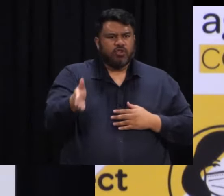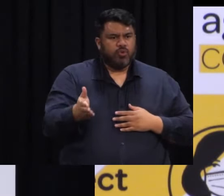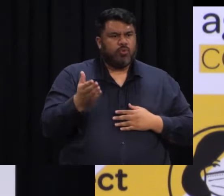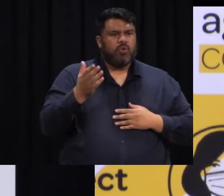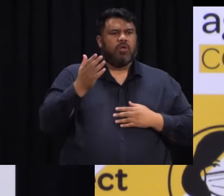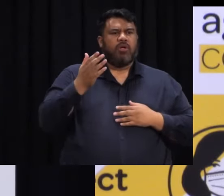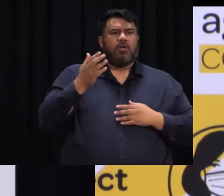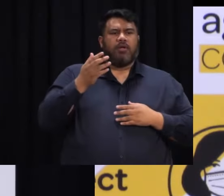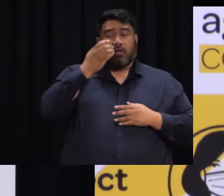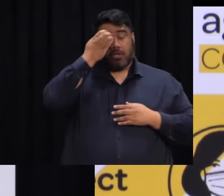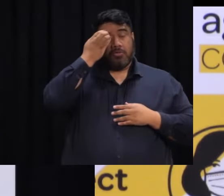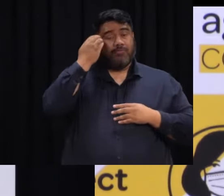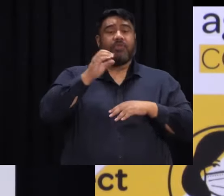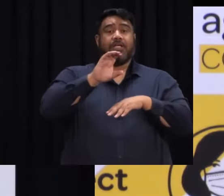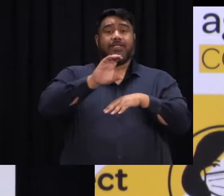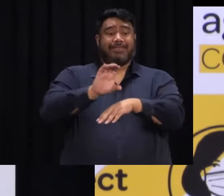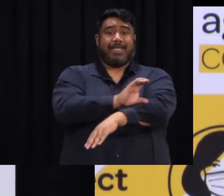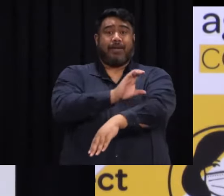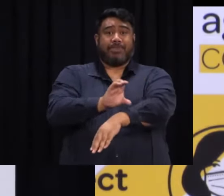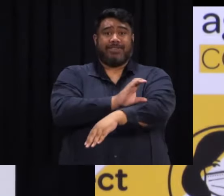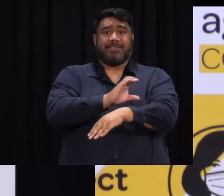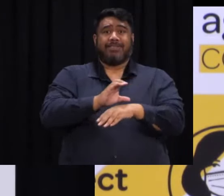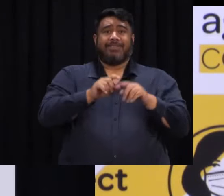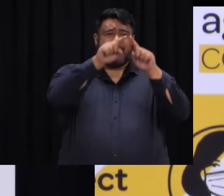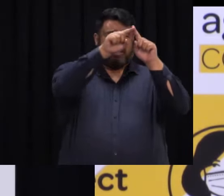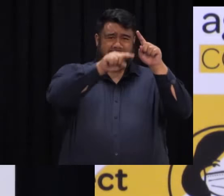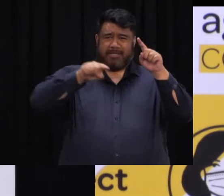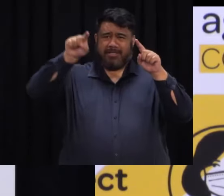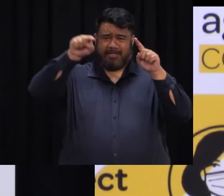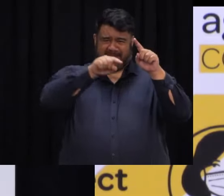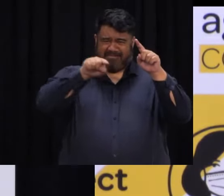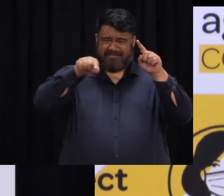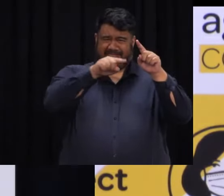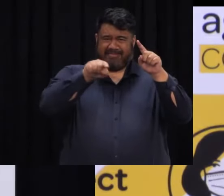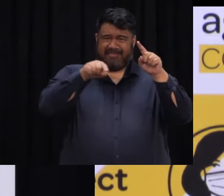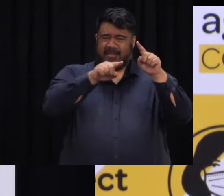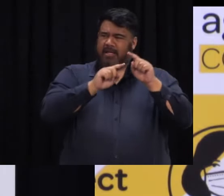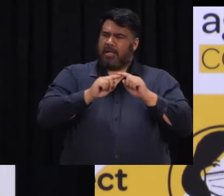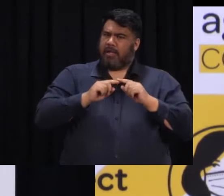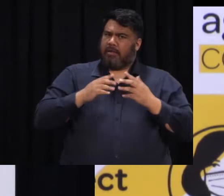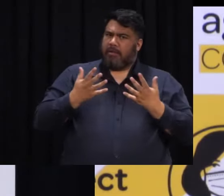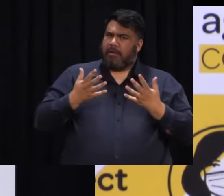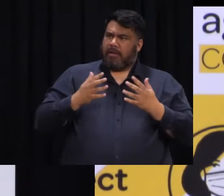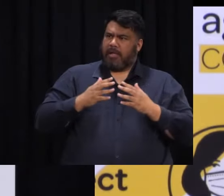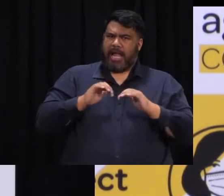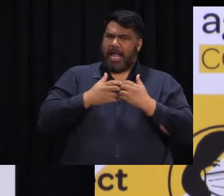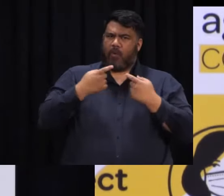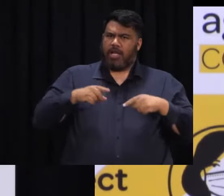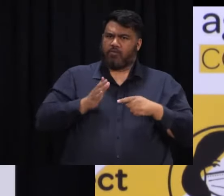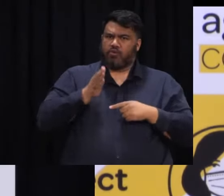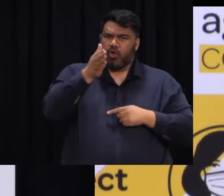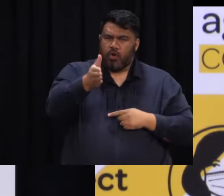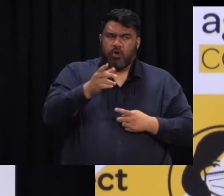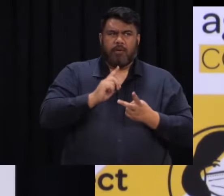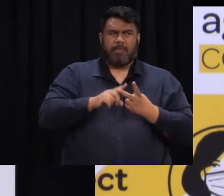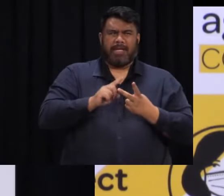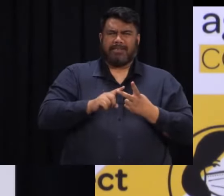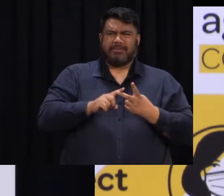did he go straight there? Or are we not confident that they didn't stop on the way? Well, so the first thing I would say is that we